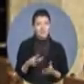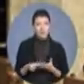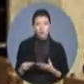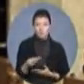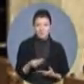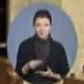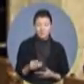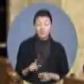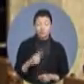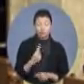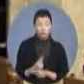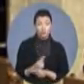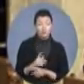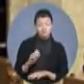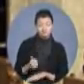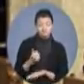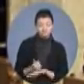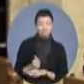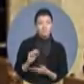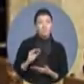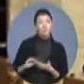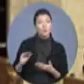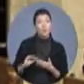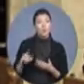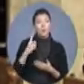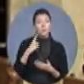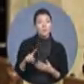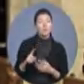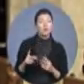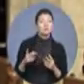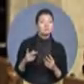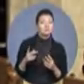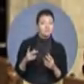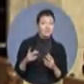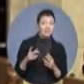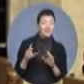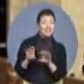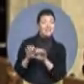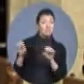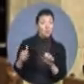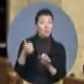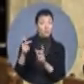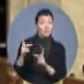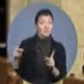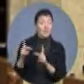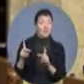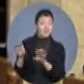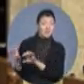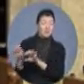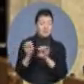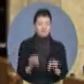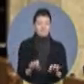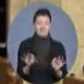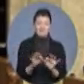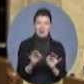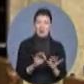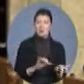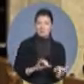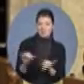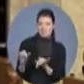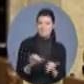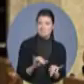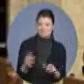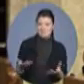and the Canadian Immigration Integration Project overseas, which is providing for the first time ever a head start for newcomers in the process of credential